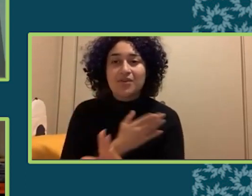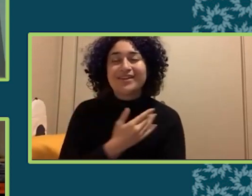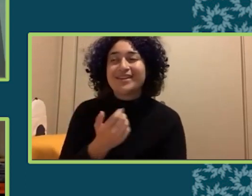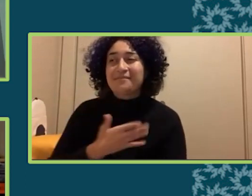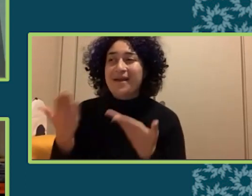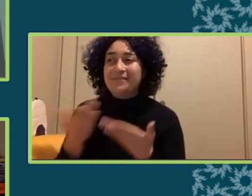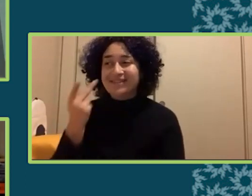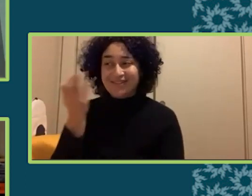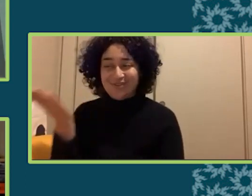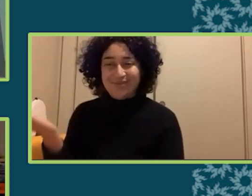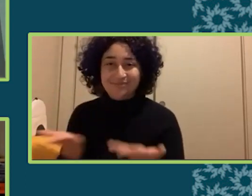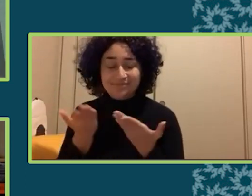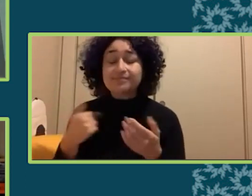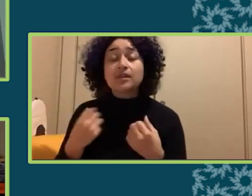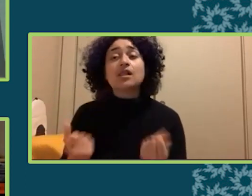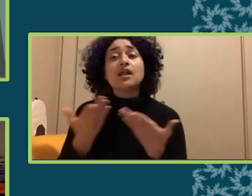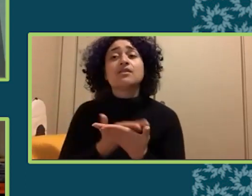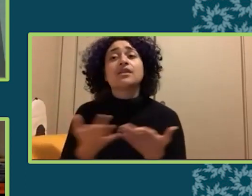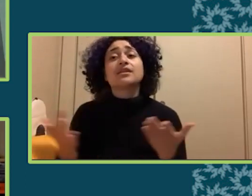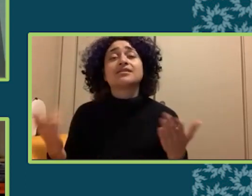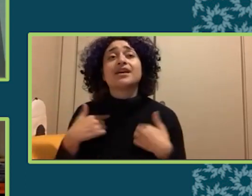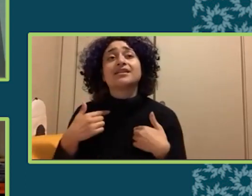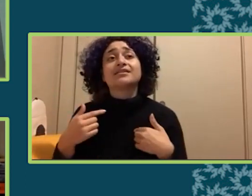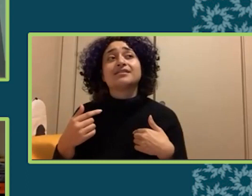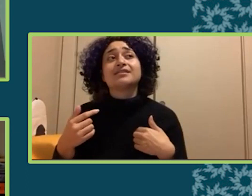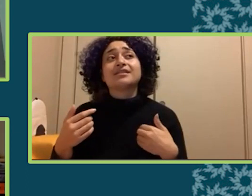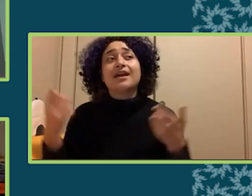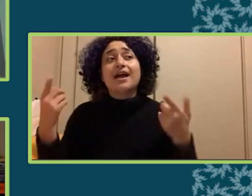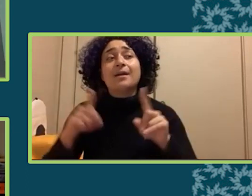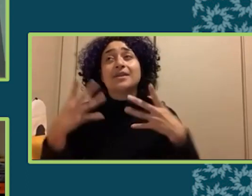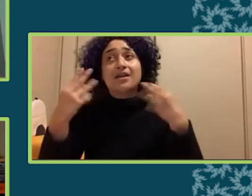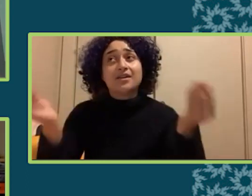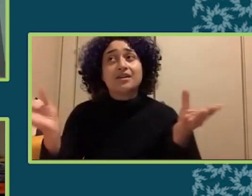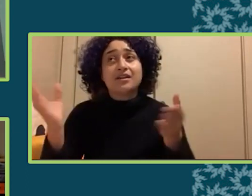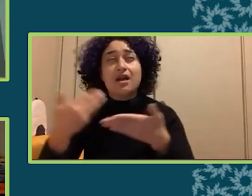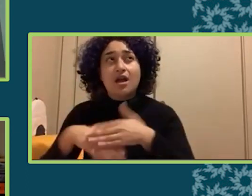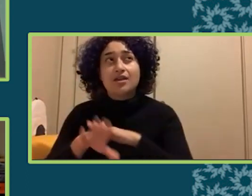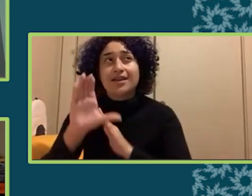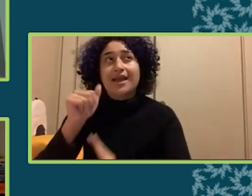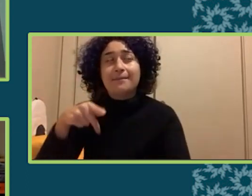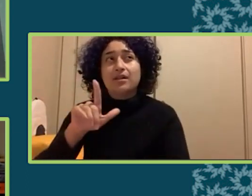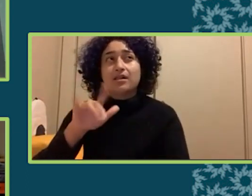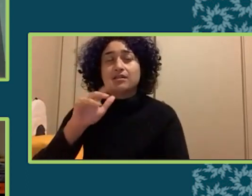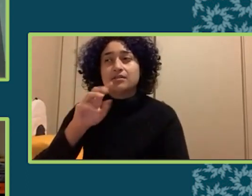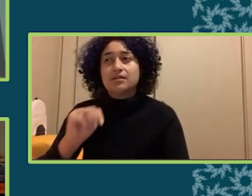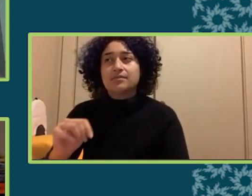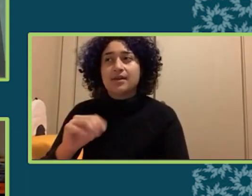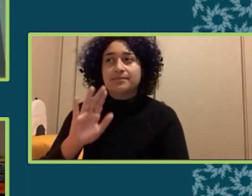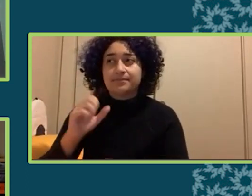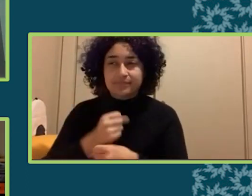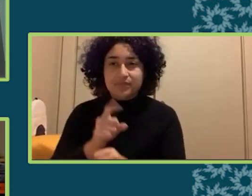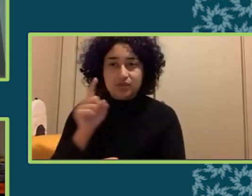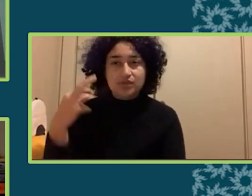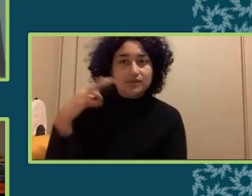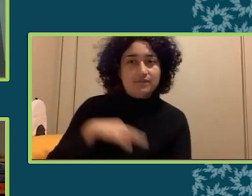There's a lot of things that exist out there within capitalism that condition you to associate your value with